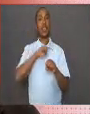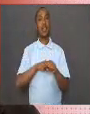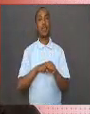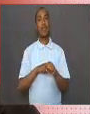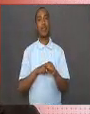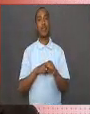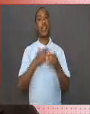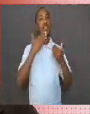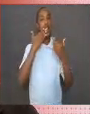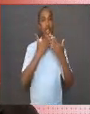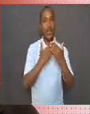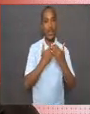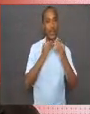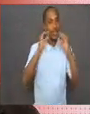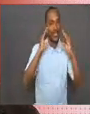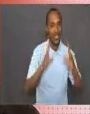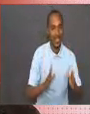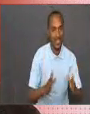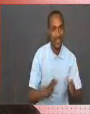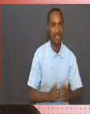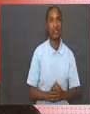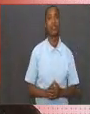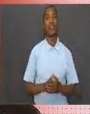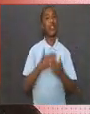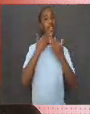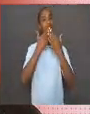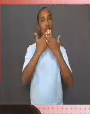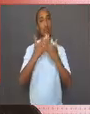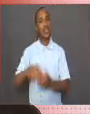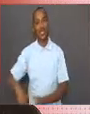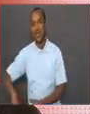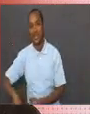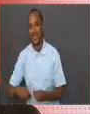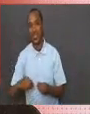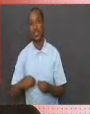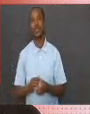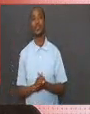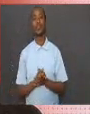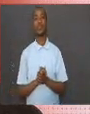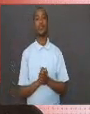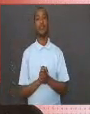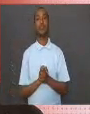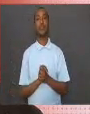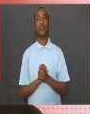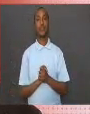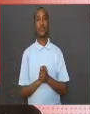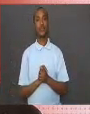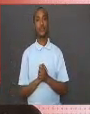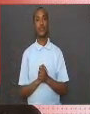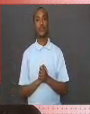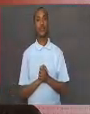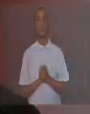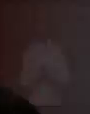Until next time, thank you, teacher. Thank you, students.